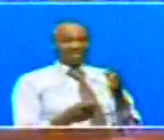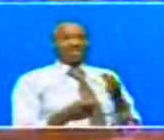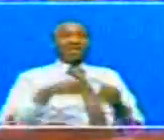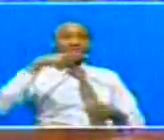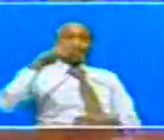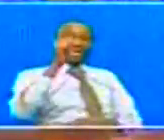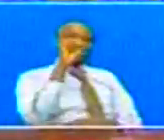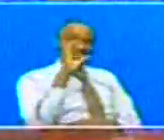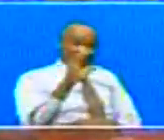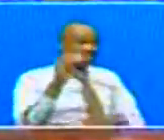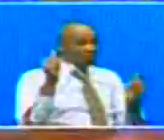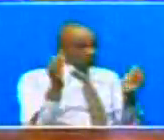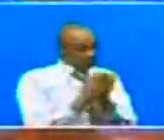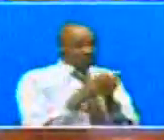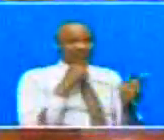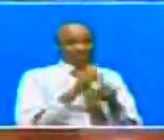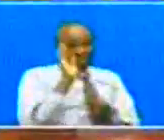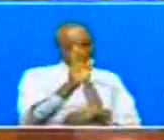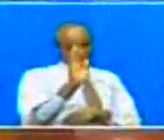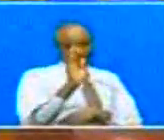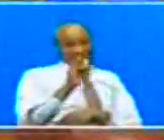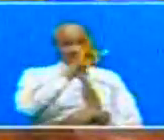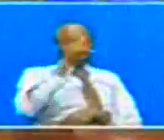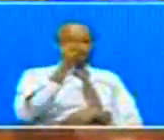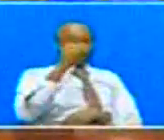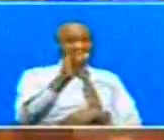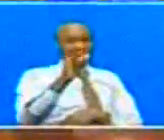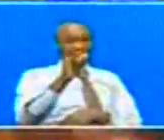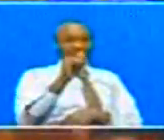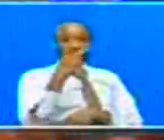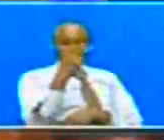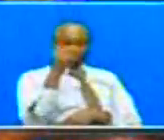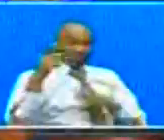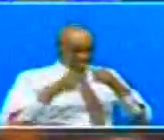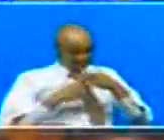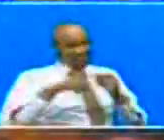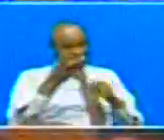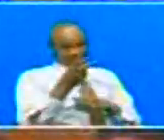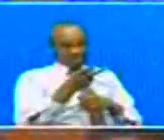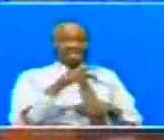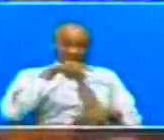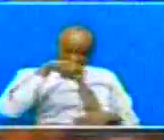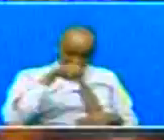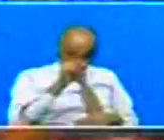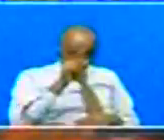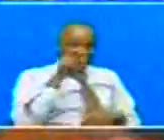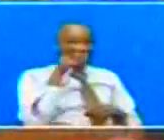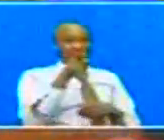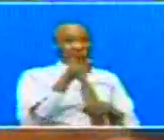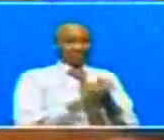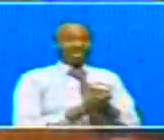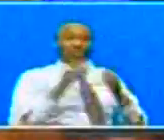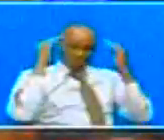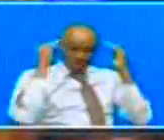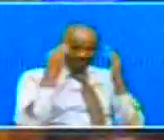Accounts Committee together with his brother, Jimmy Wanjigi, of 2006, and I table it there. And that is now a matter within